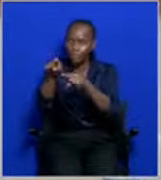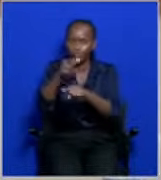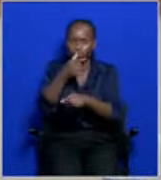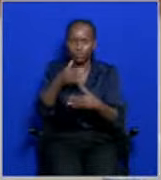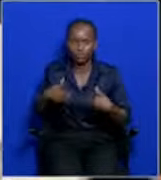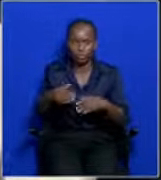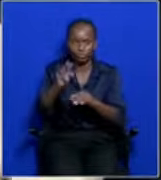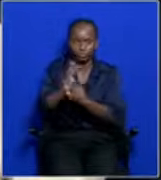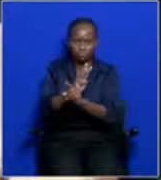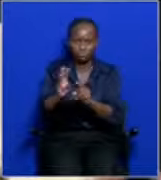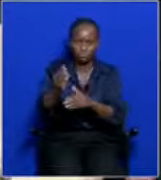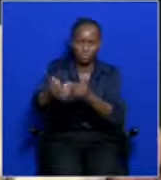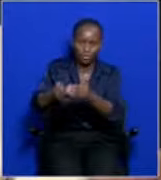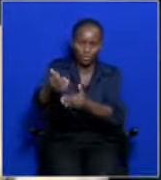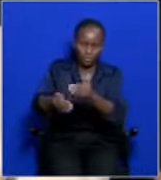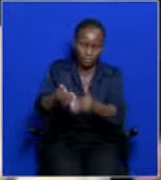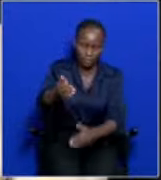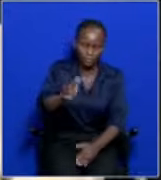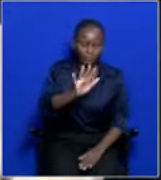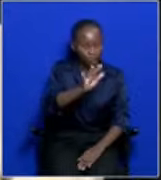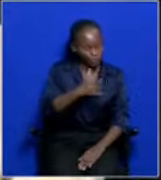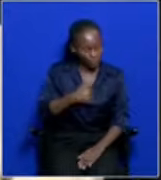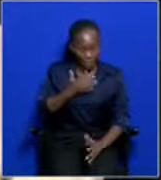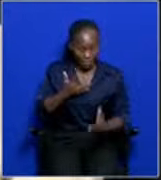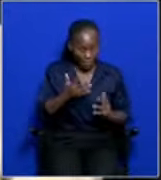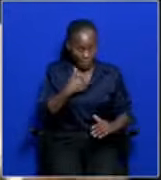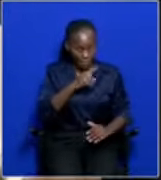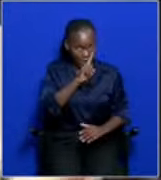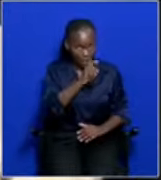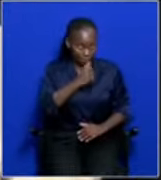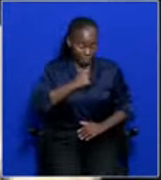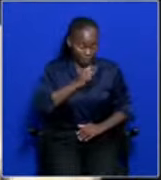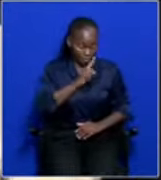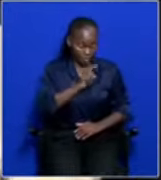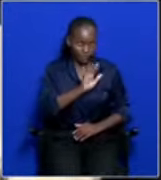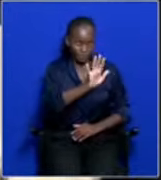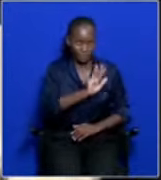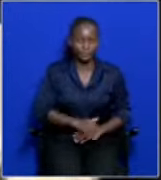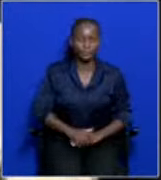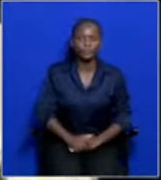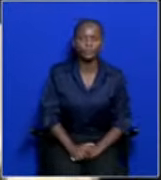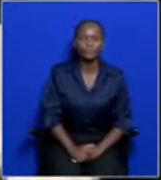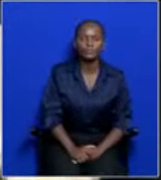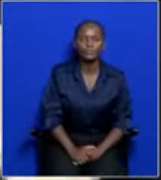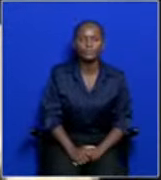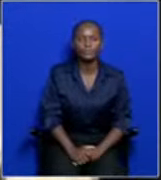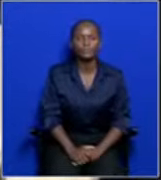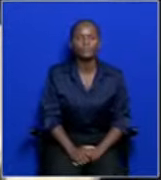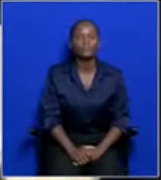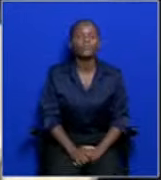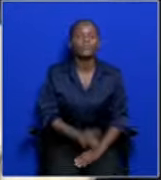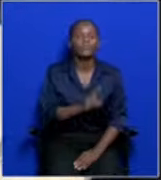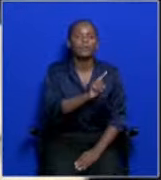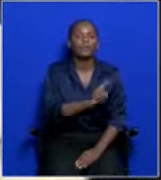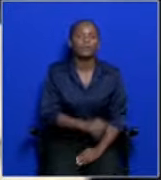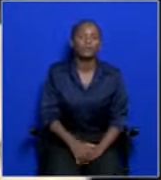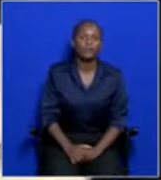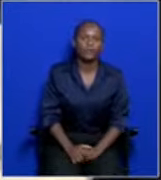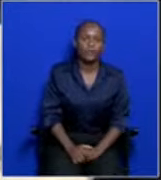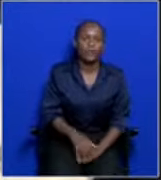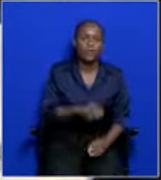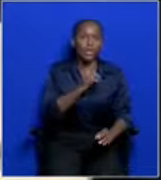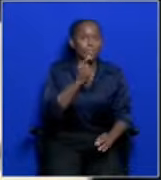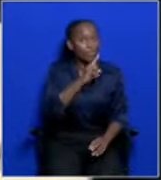think you said in response to that line of discussion about whether a report was filed and EMPD knowing about